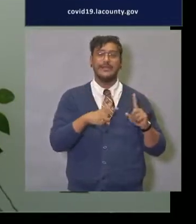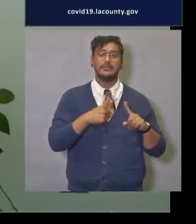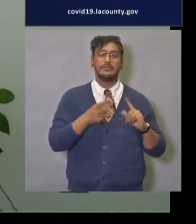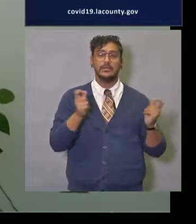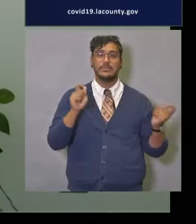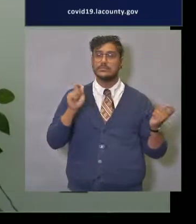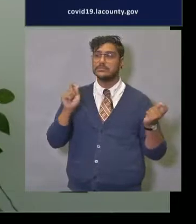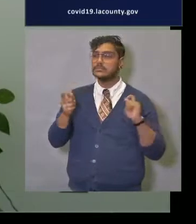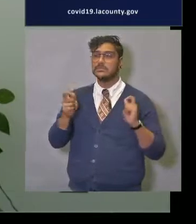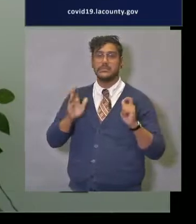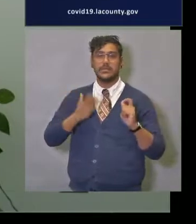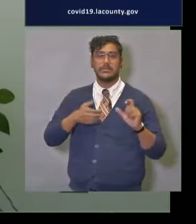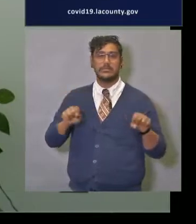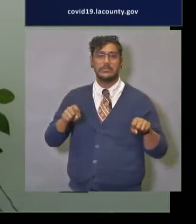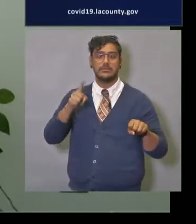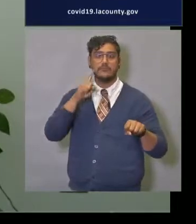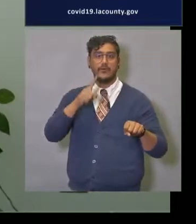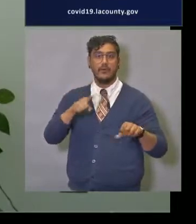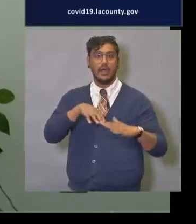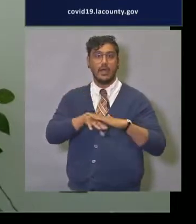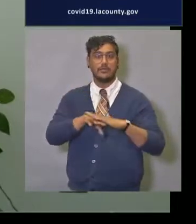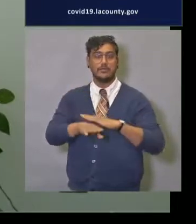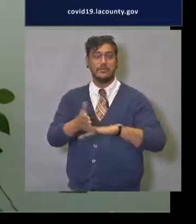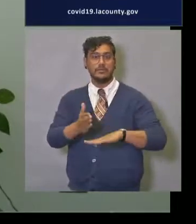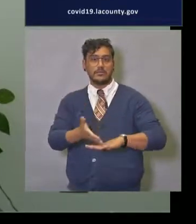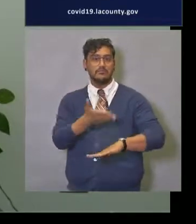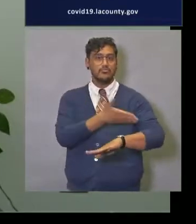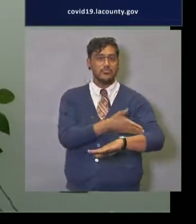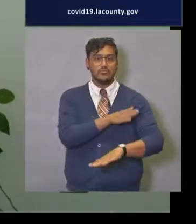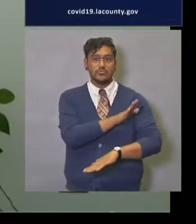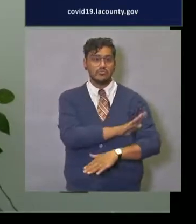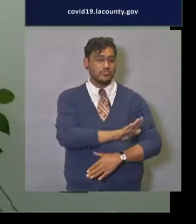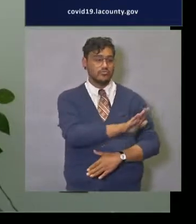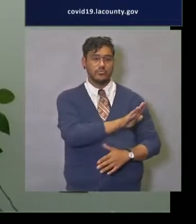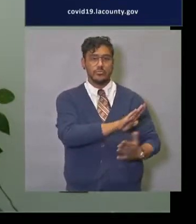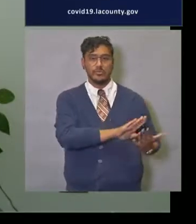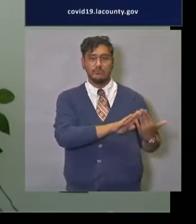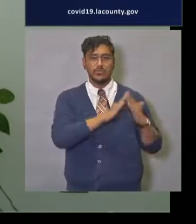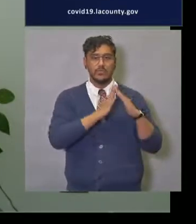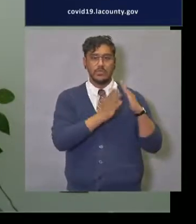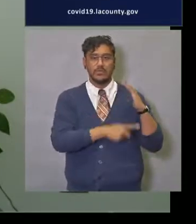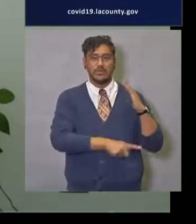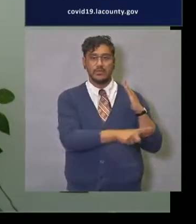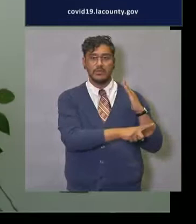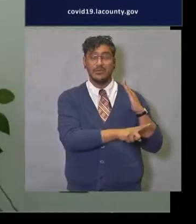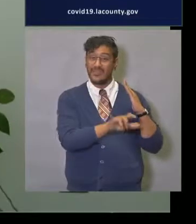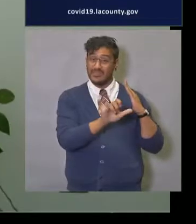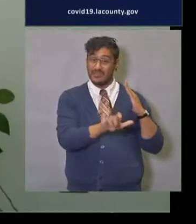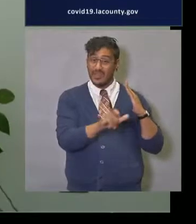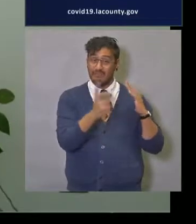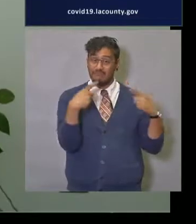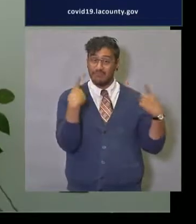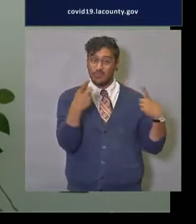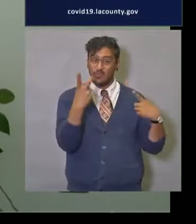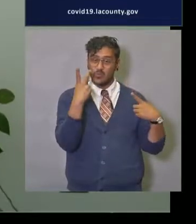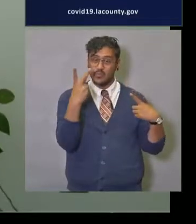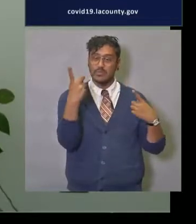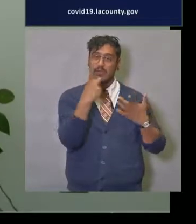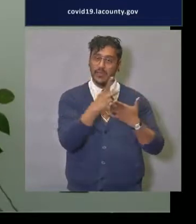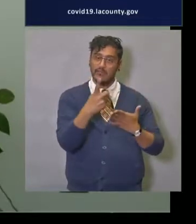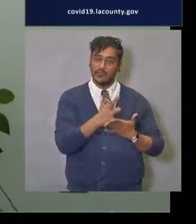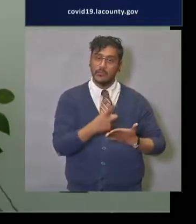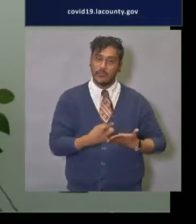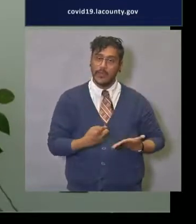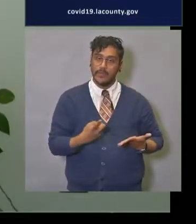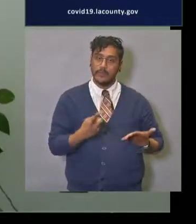sure that we're improving access in those communities. And that's really what you have been seeing every single week